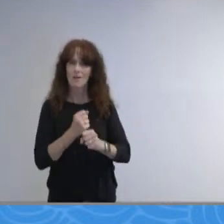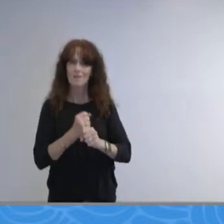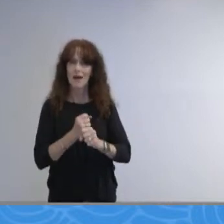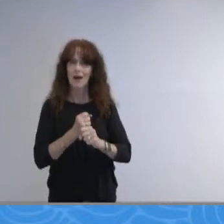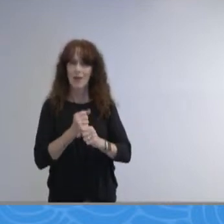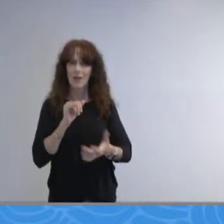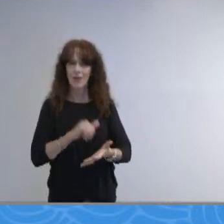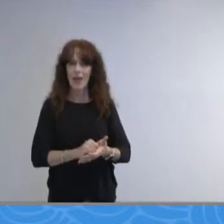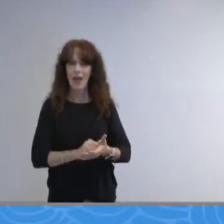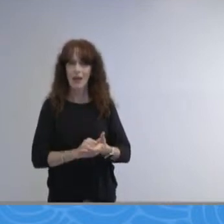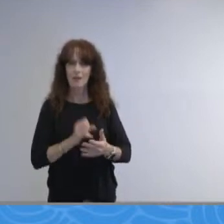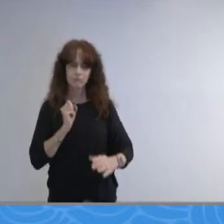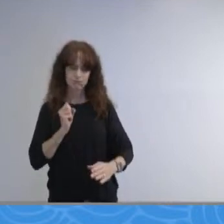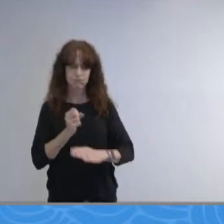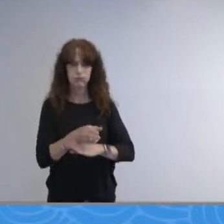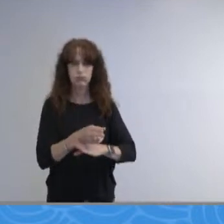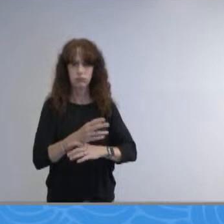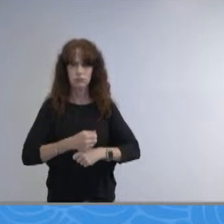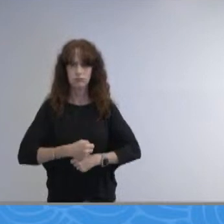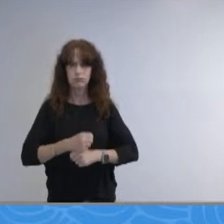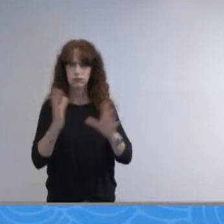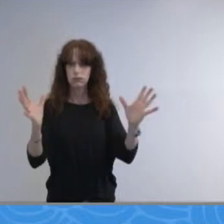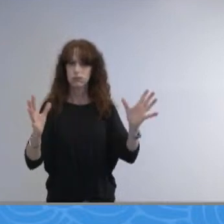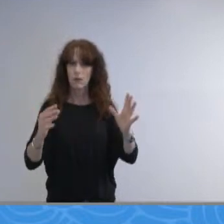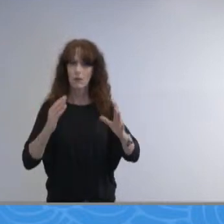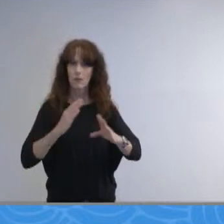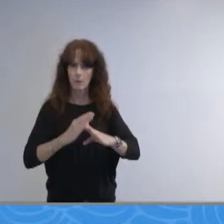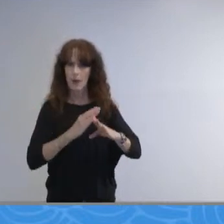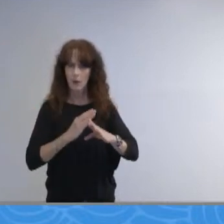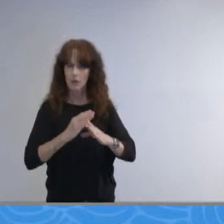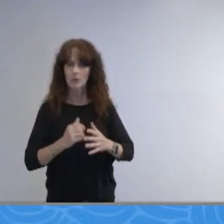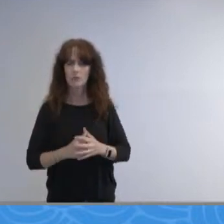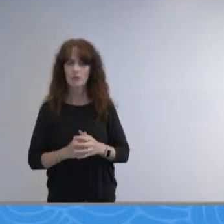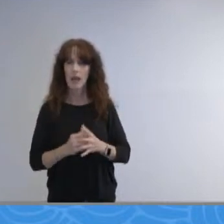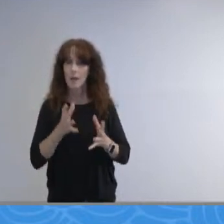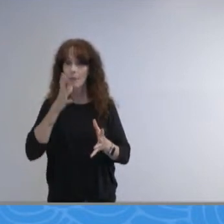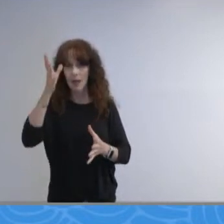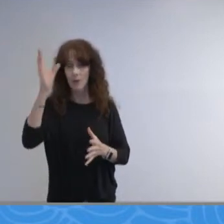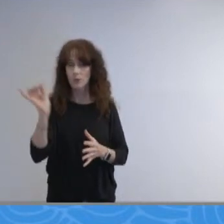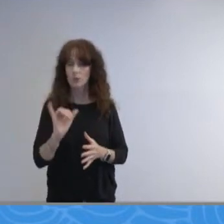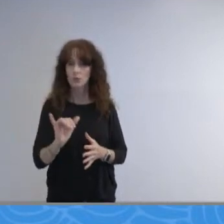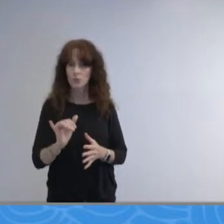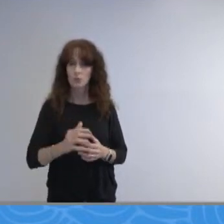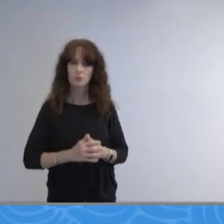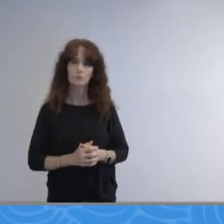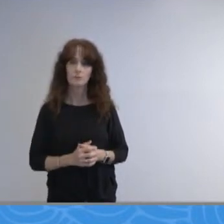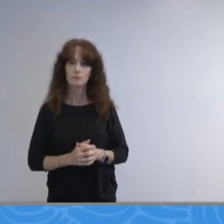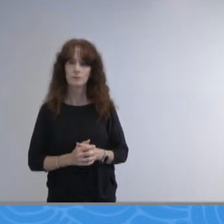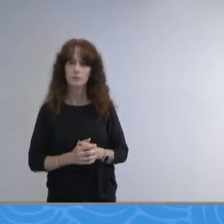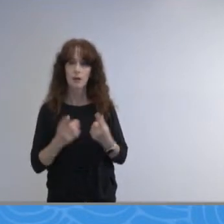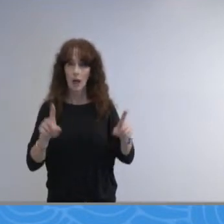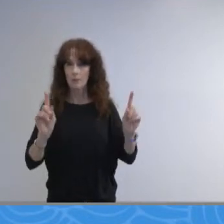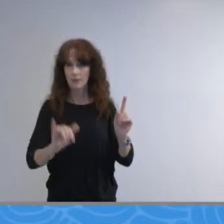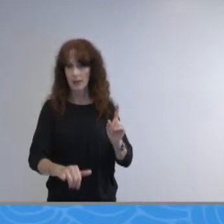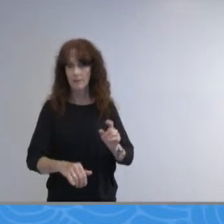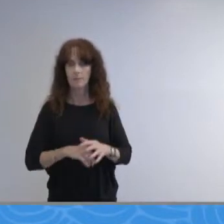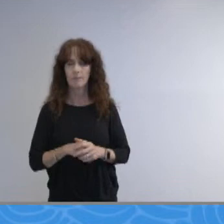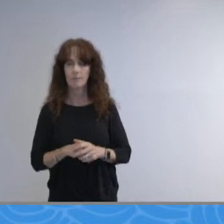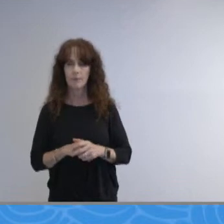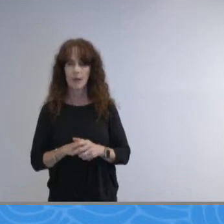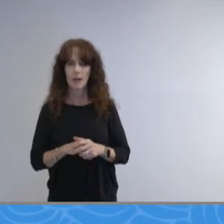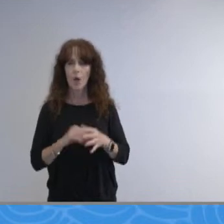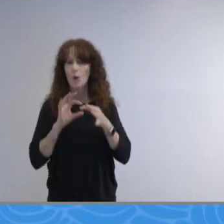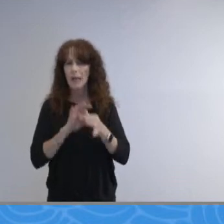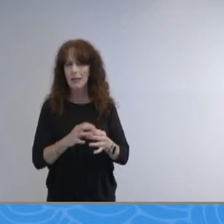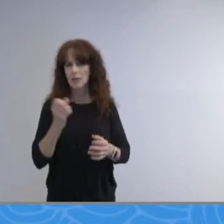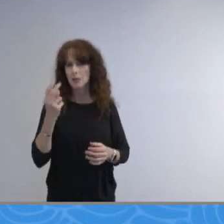and overcome those barriers. And we want to help parents to be able to do that. Regard to that